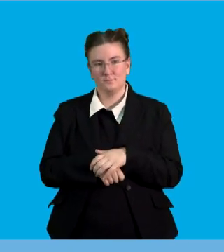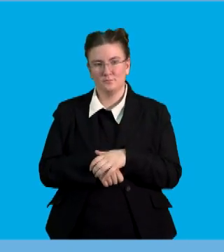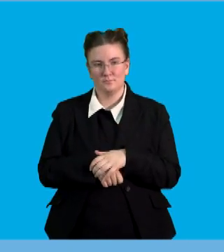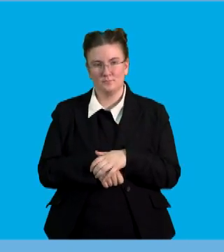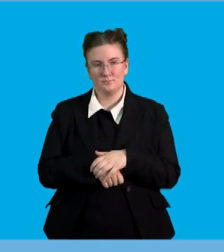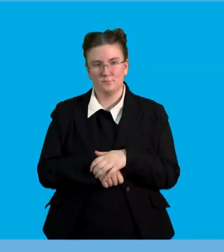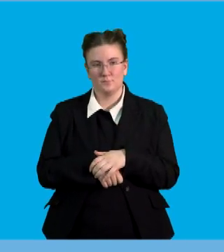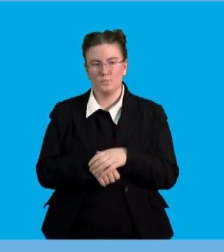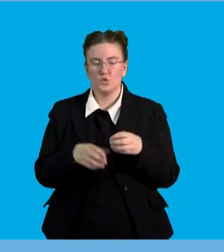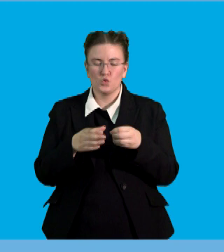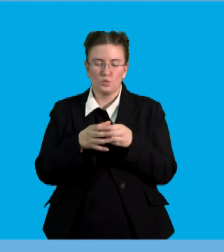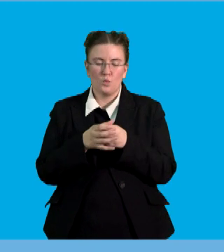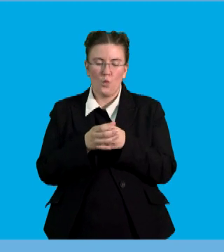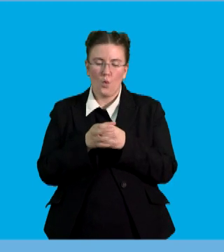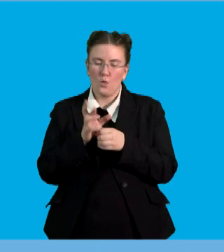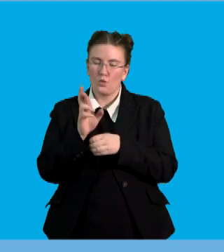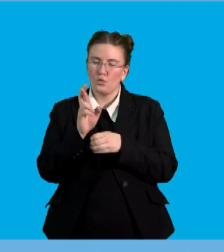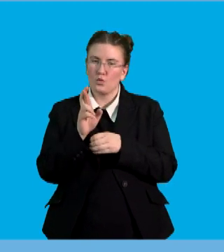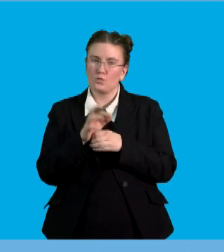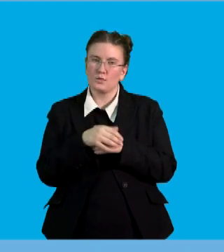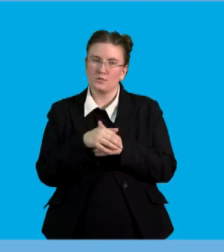they have small